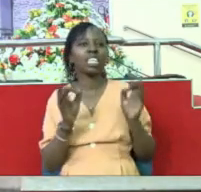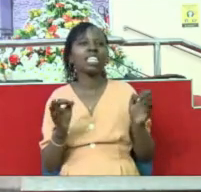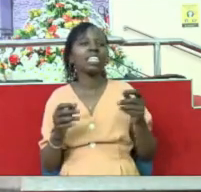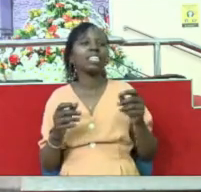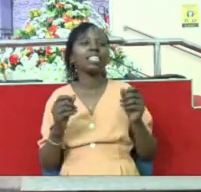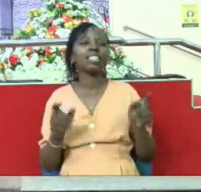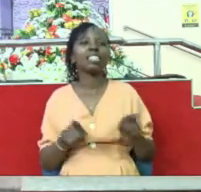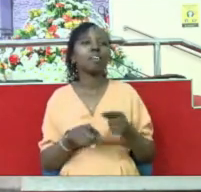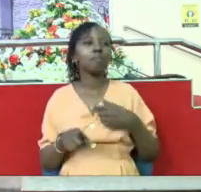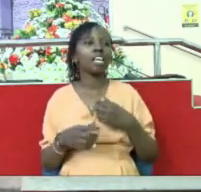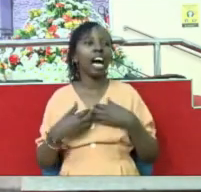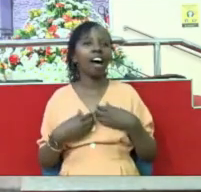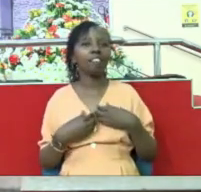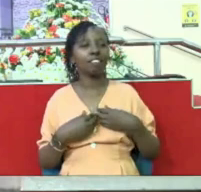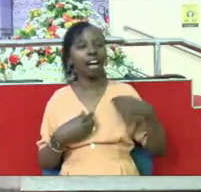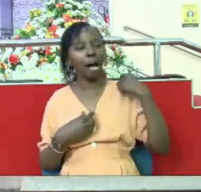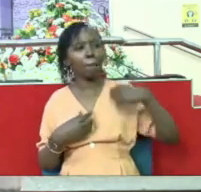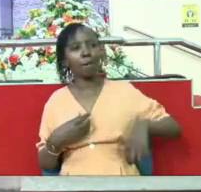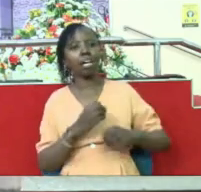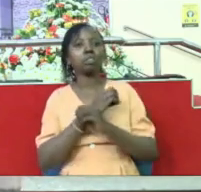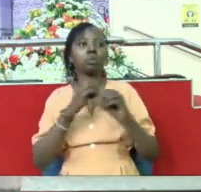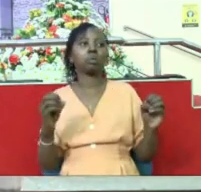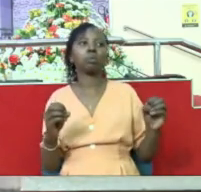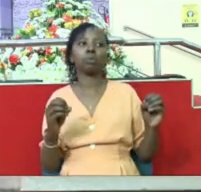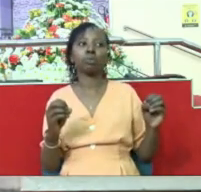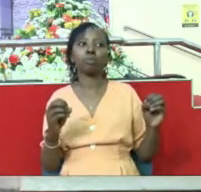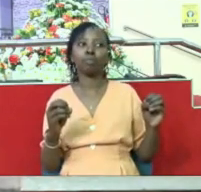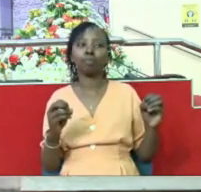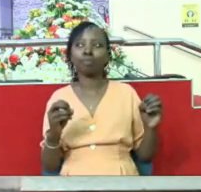hakina kitu. Haina kitu. Hiyo inabebaga kadi.